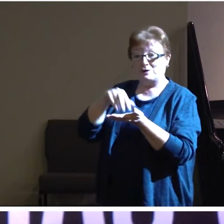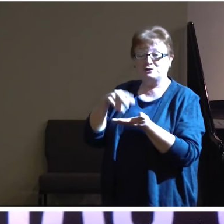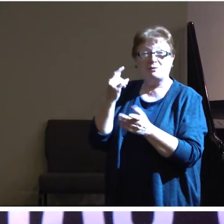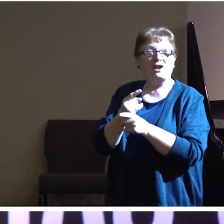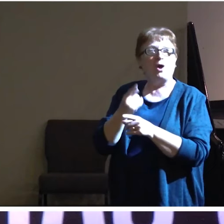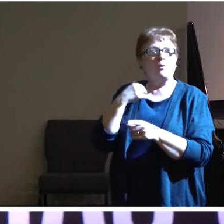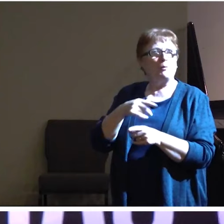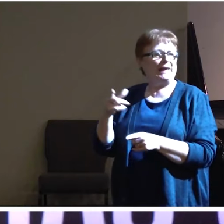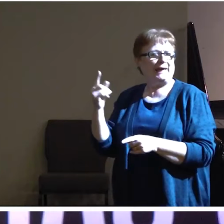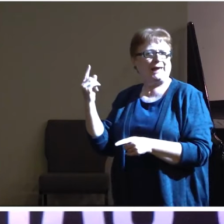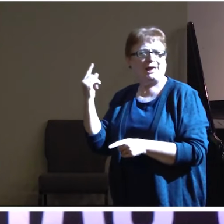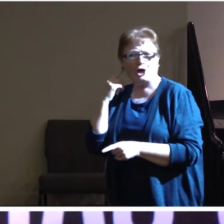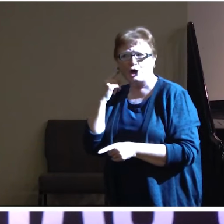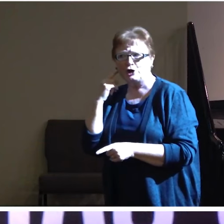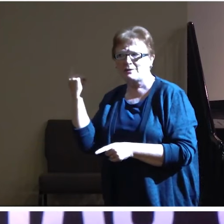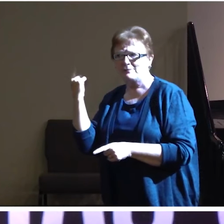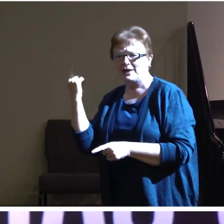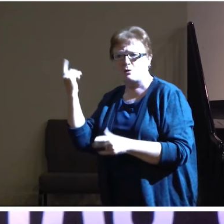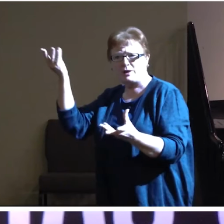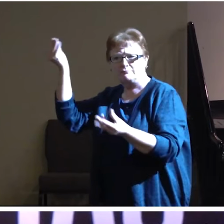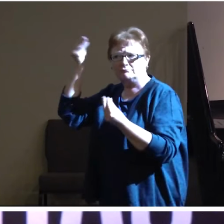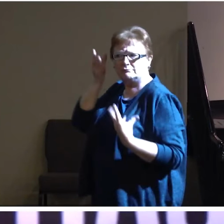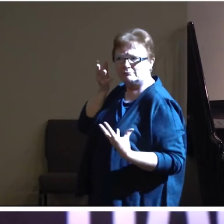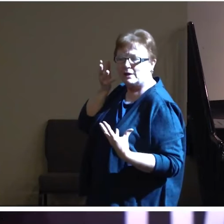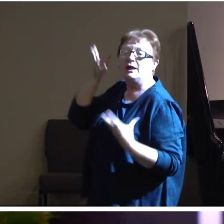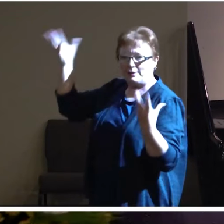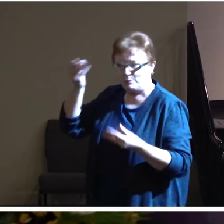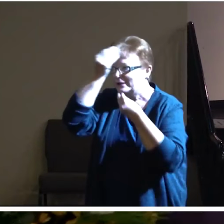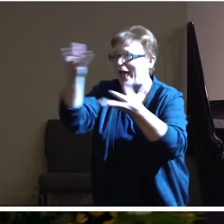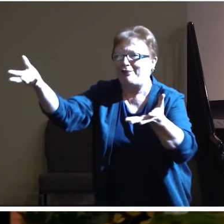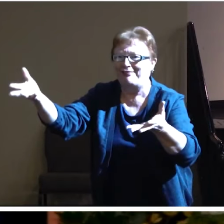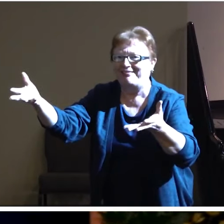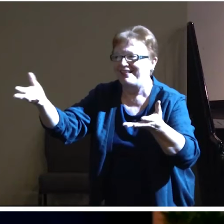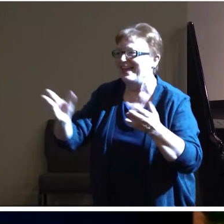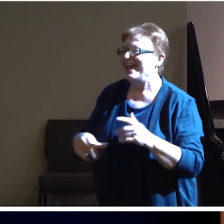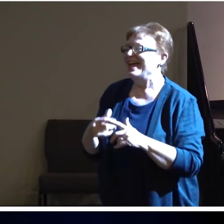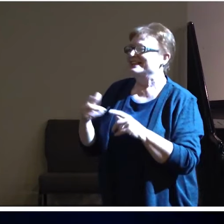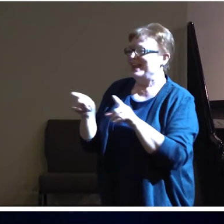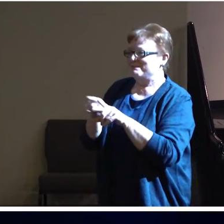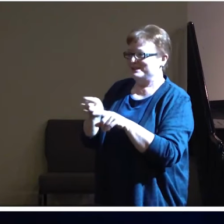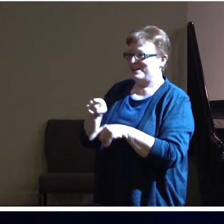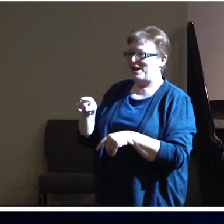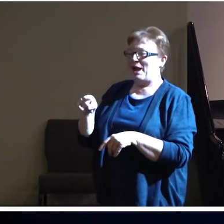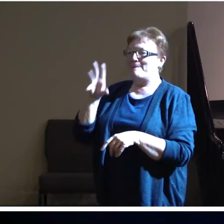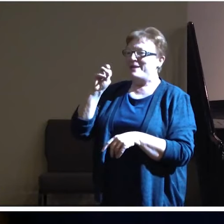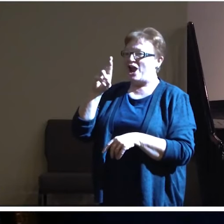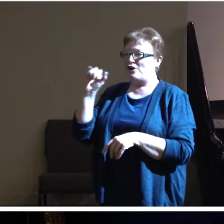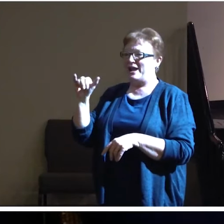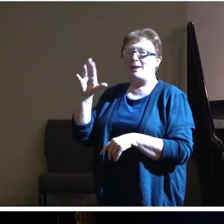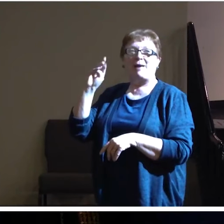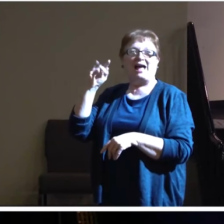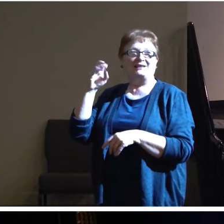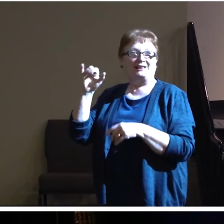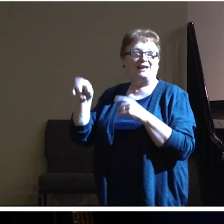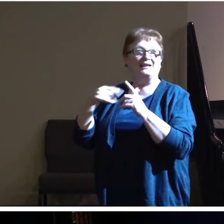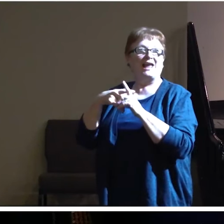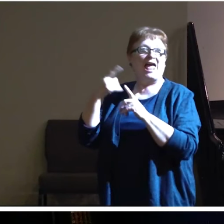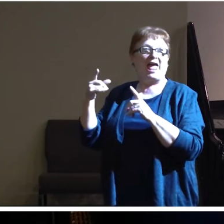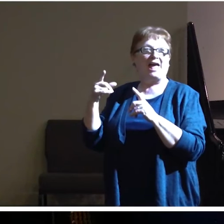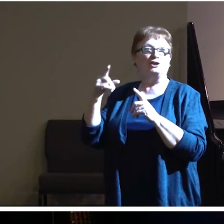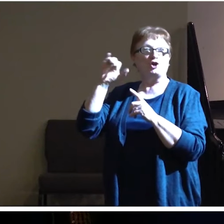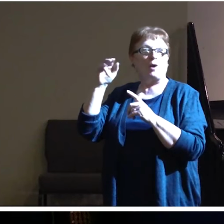When what we hear, we tell. Well, verse 10 says, now it was Mary Magdalene and Joanna and Mary, the